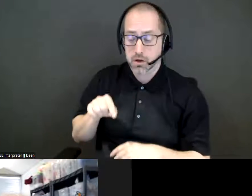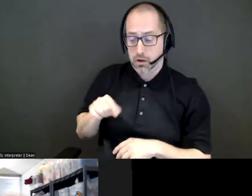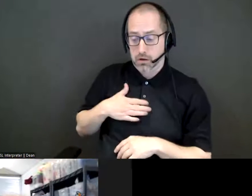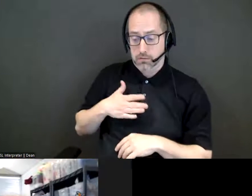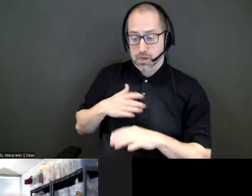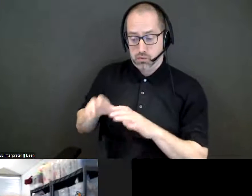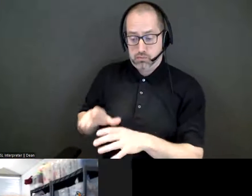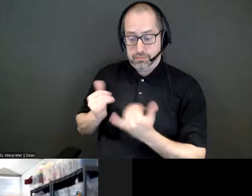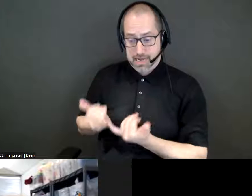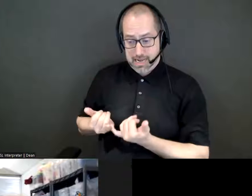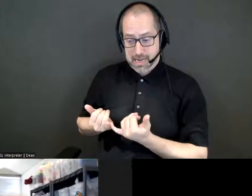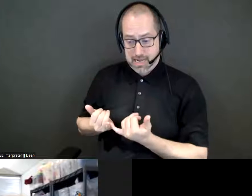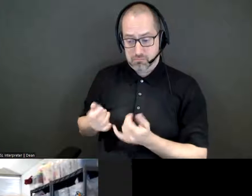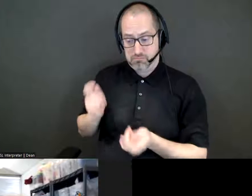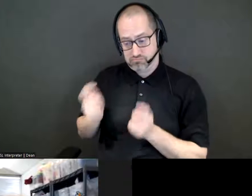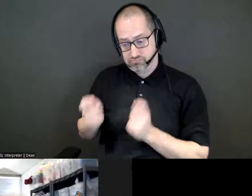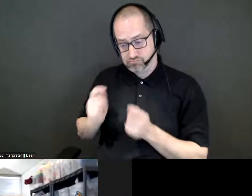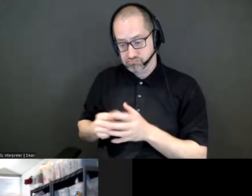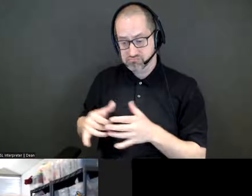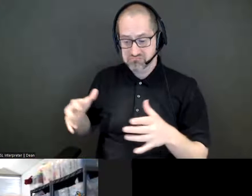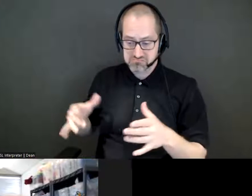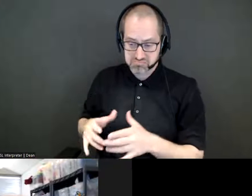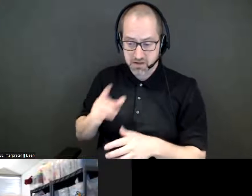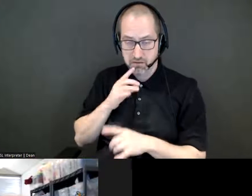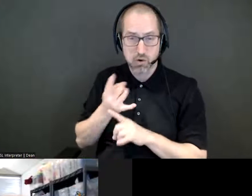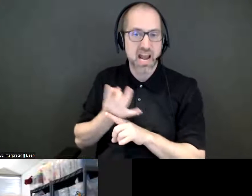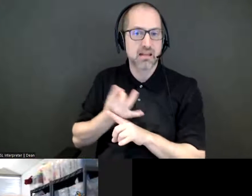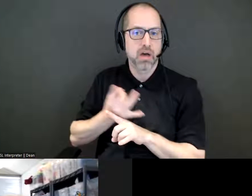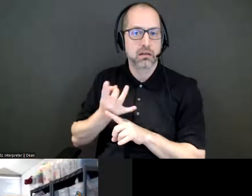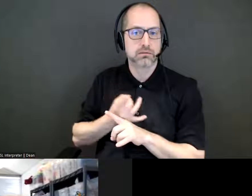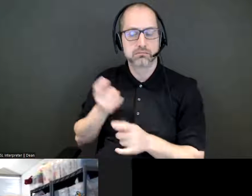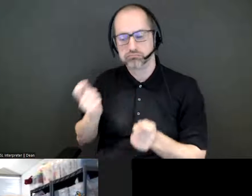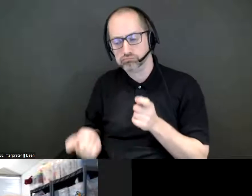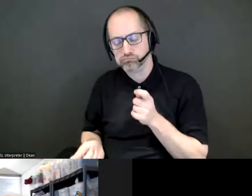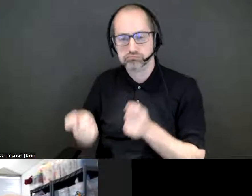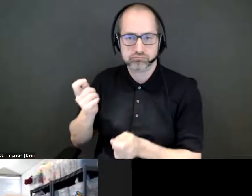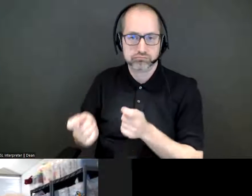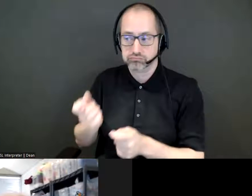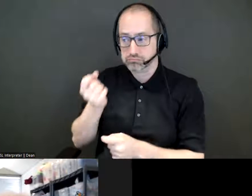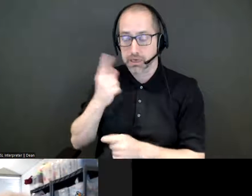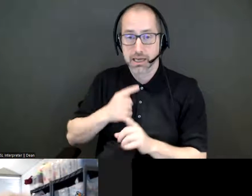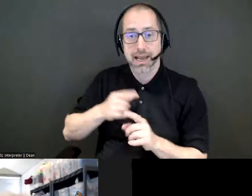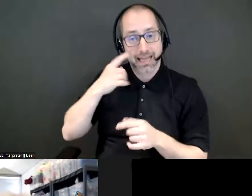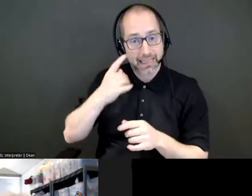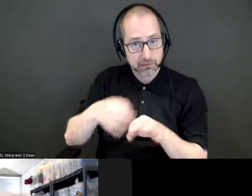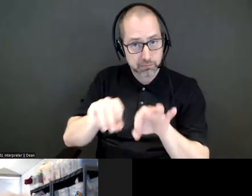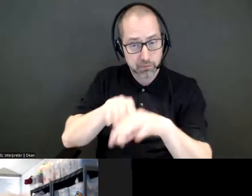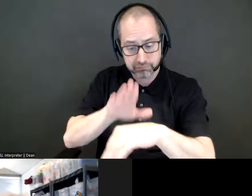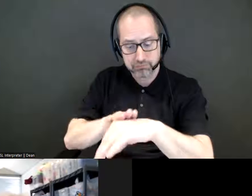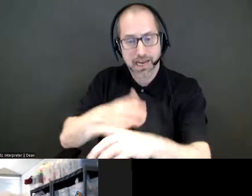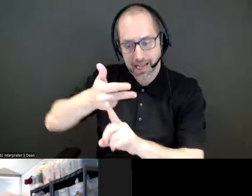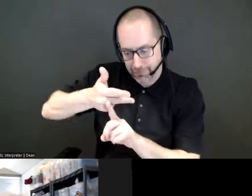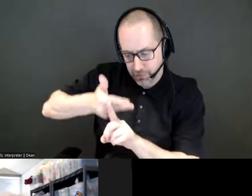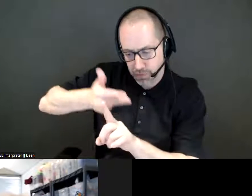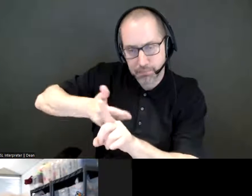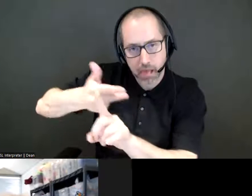been sort of evolving for about 8 months. But, you know, I think just reviewing it every 3 months is a good idea. And